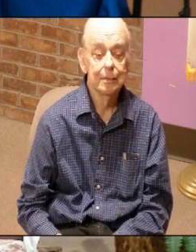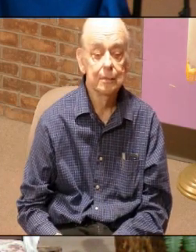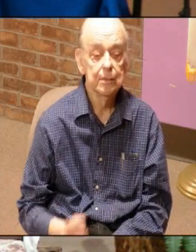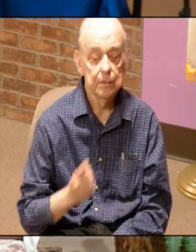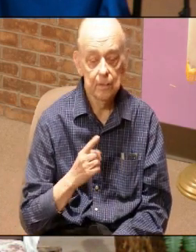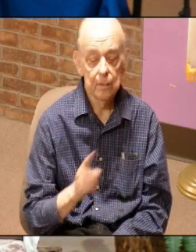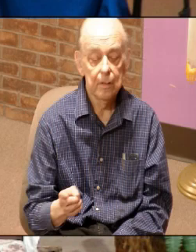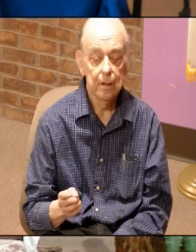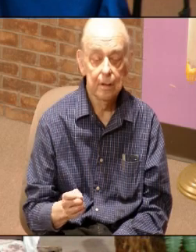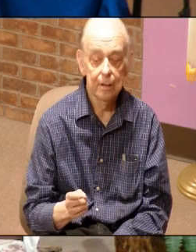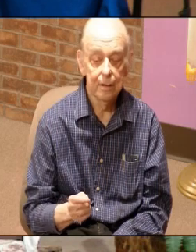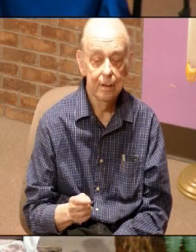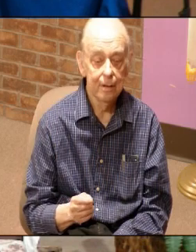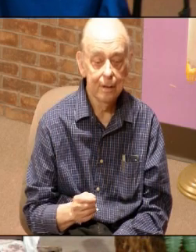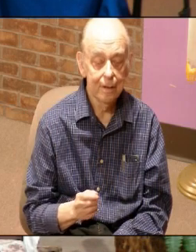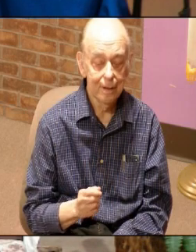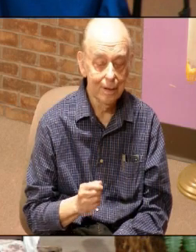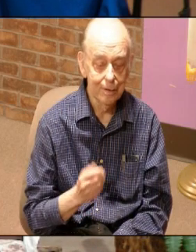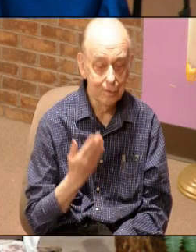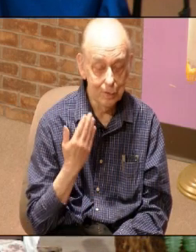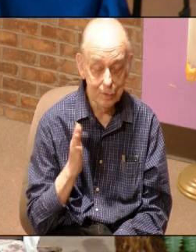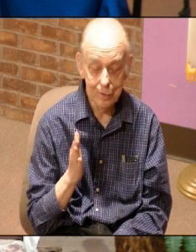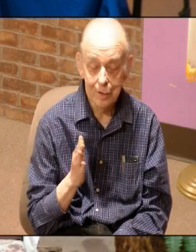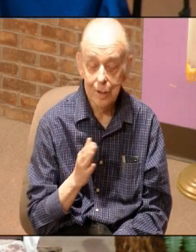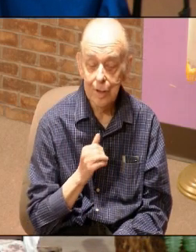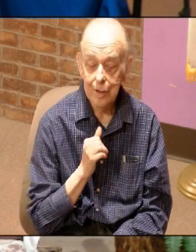For those of you that don't, I don't know where you came from.